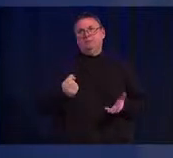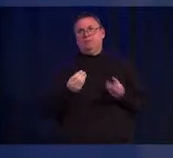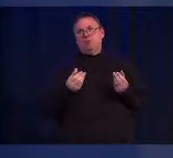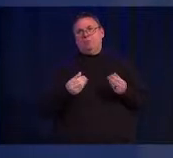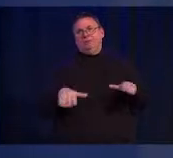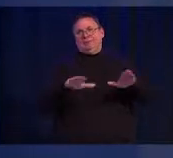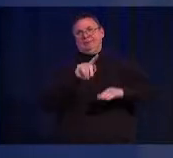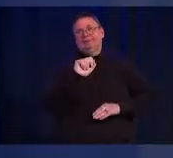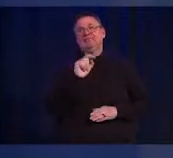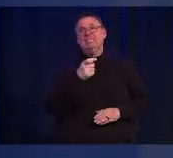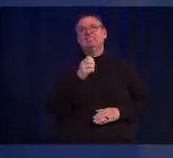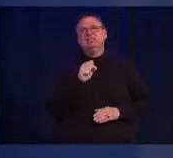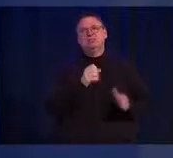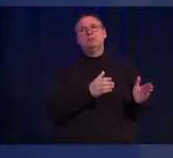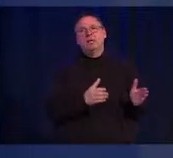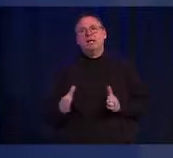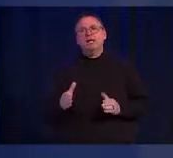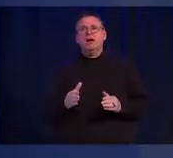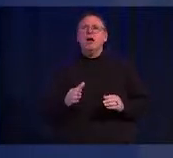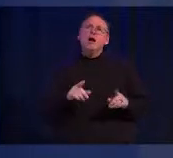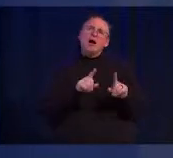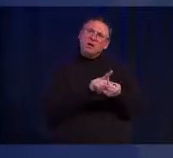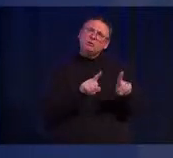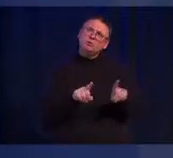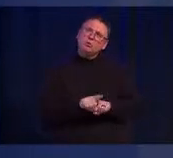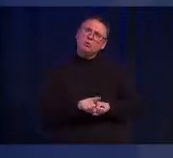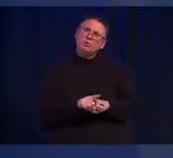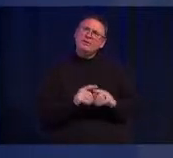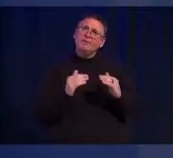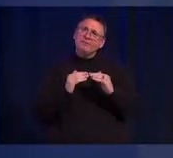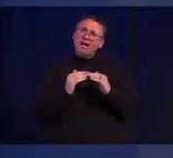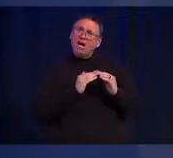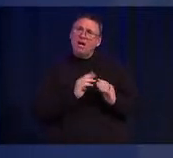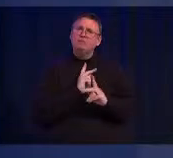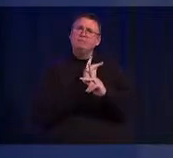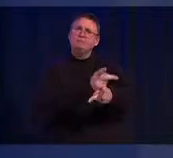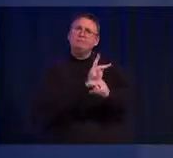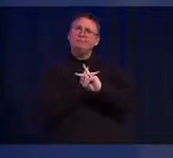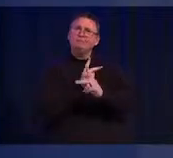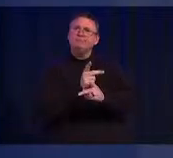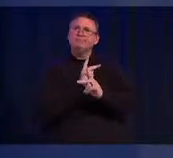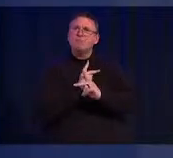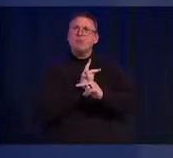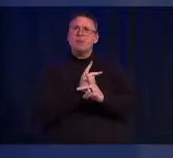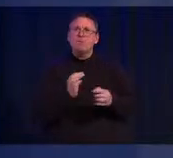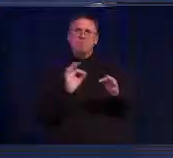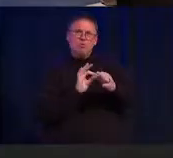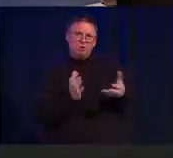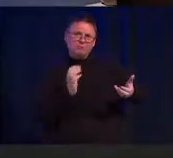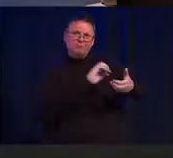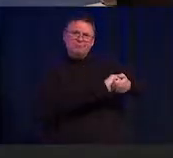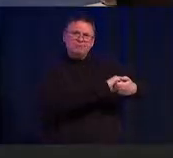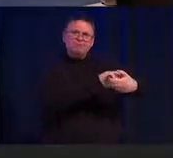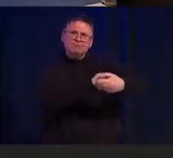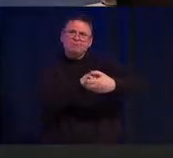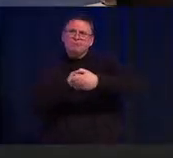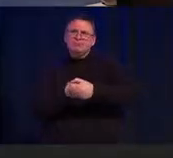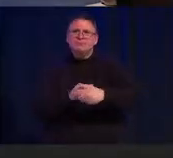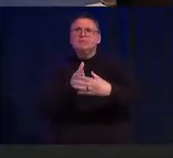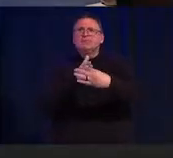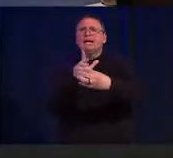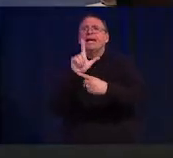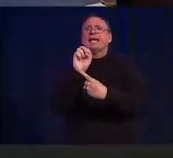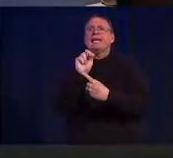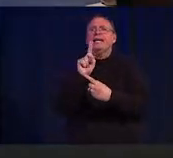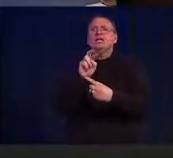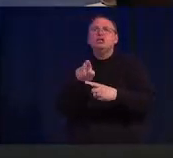lending and making sure that we're protecting our renters and being a good partner with our local level leaders. Thank you. Mr. Braun,